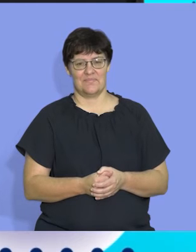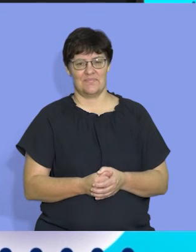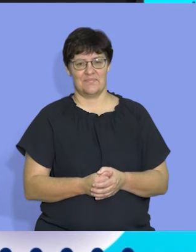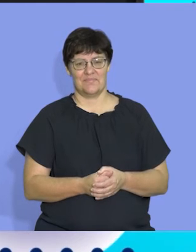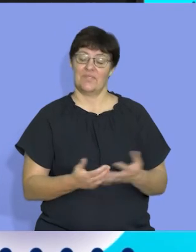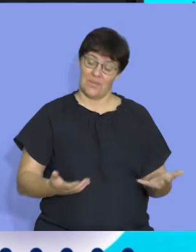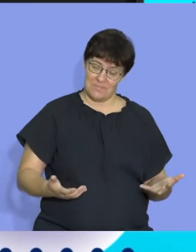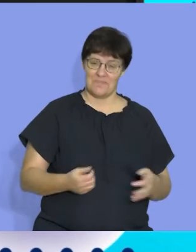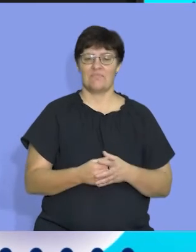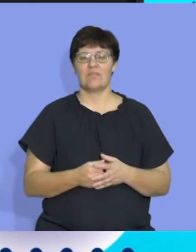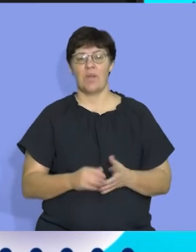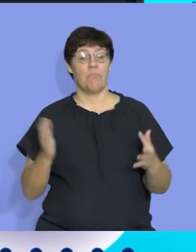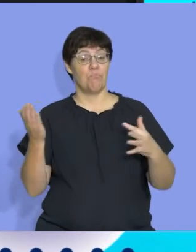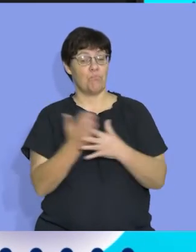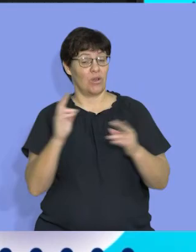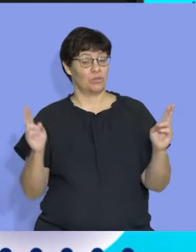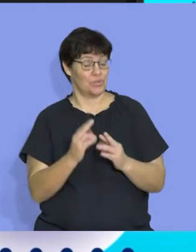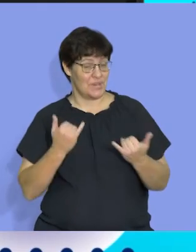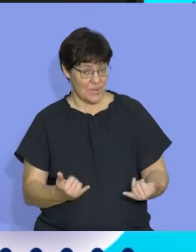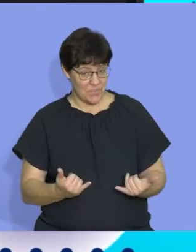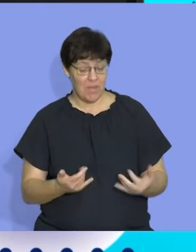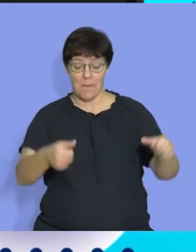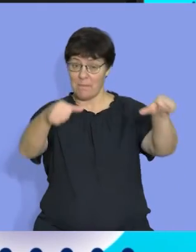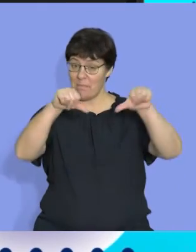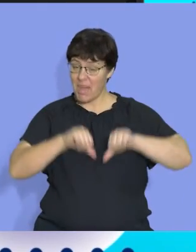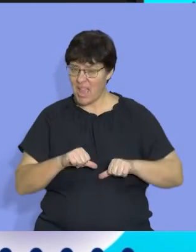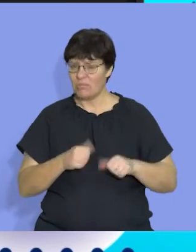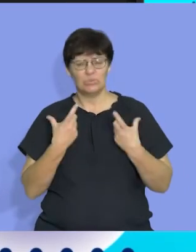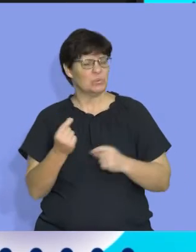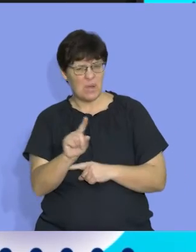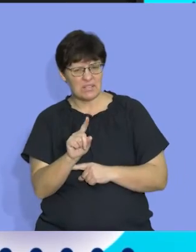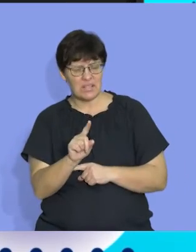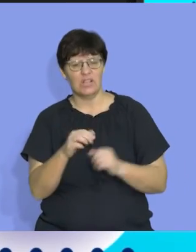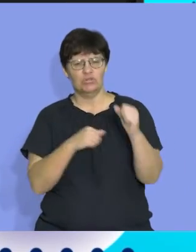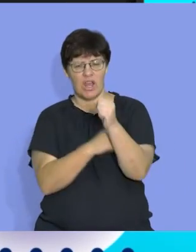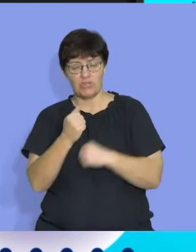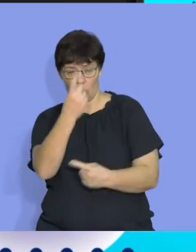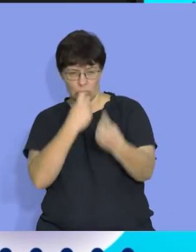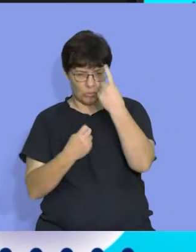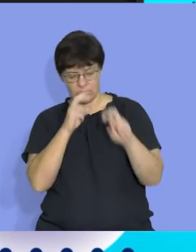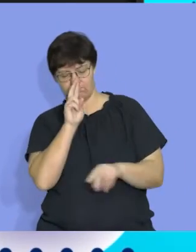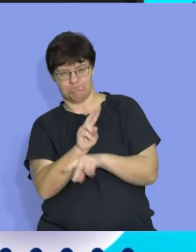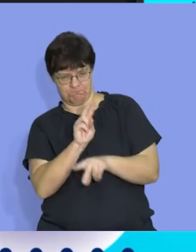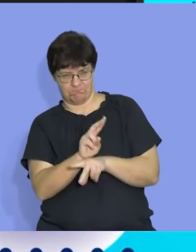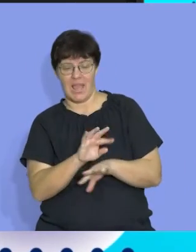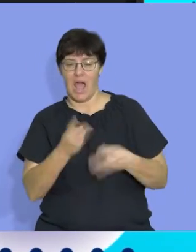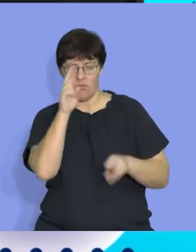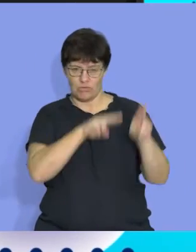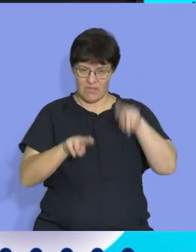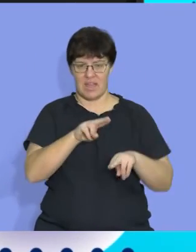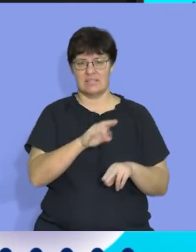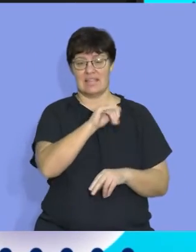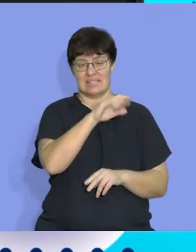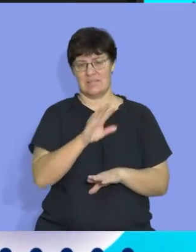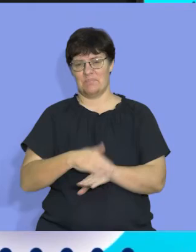Right, we'll take a short break for now. When we come back, we'll look at more of the structured questions on revising acids and bases. See